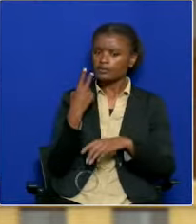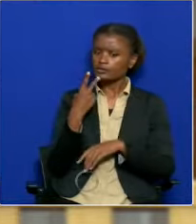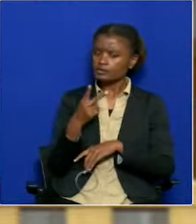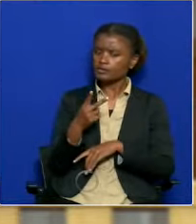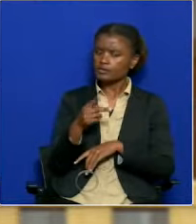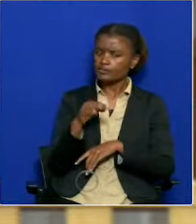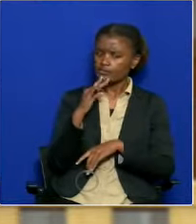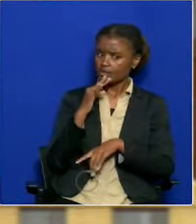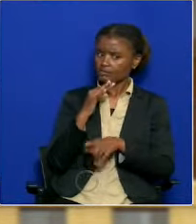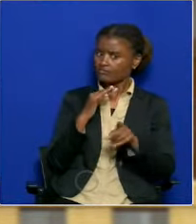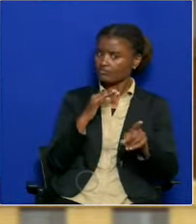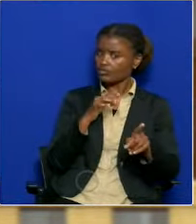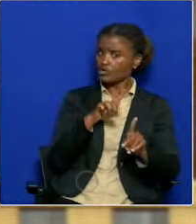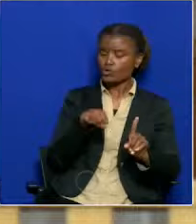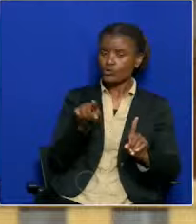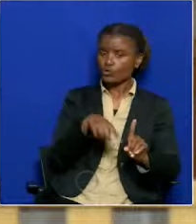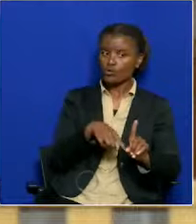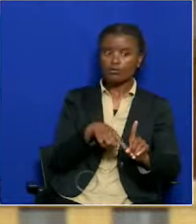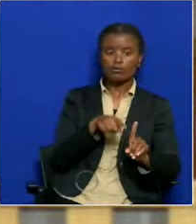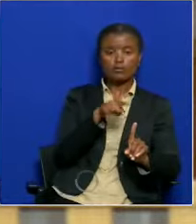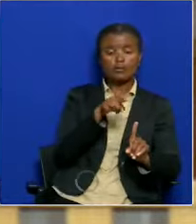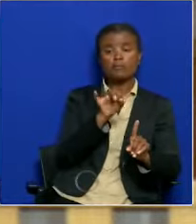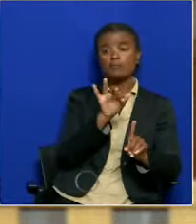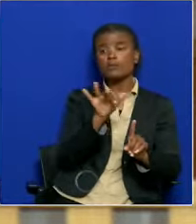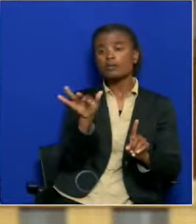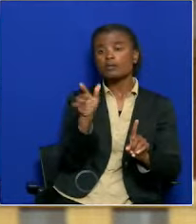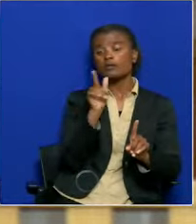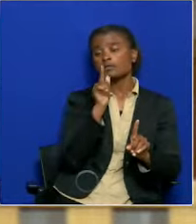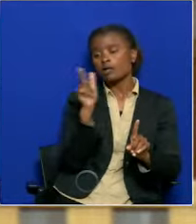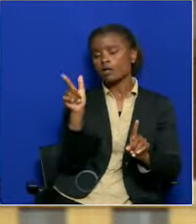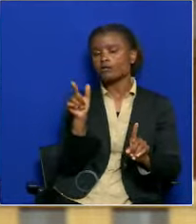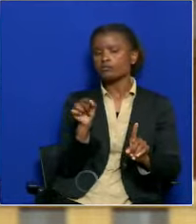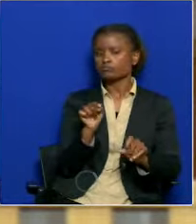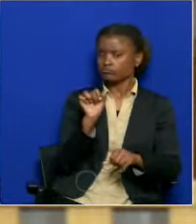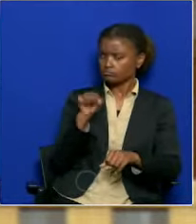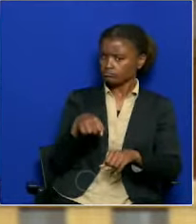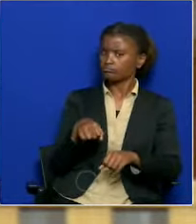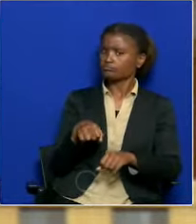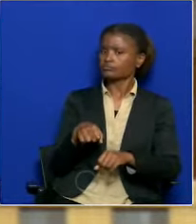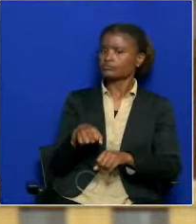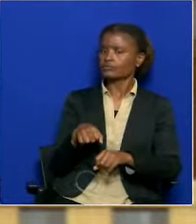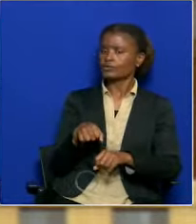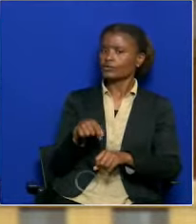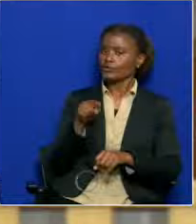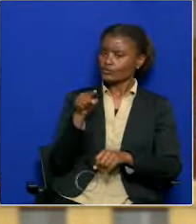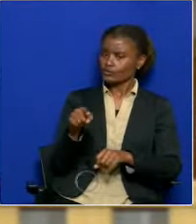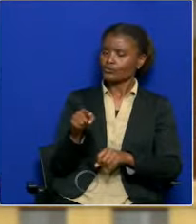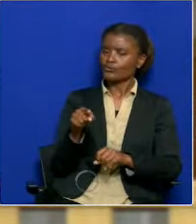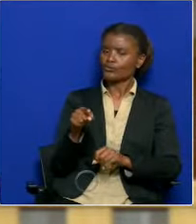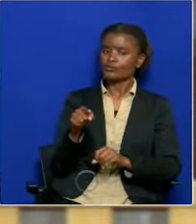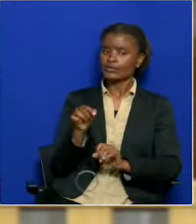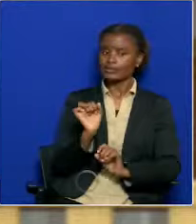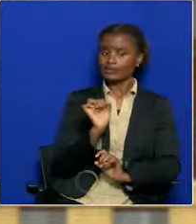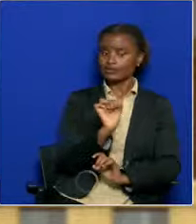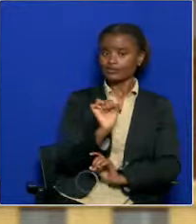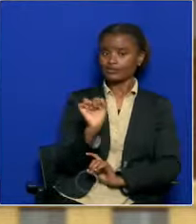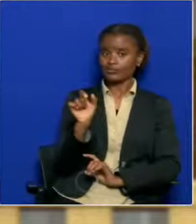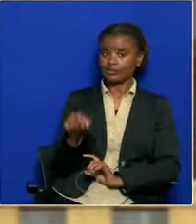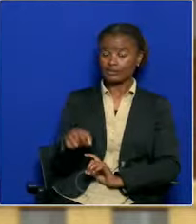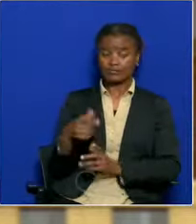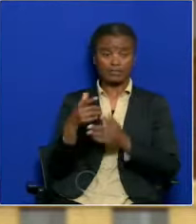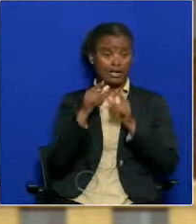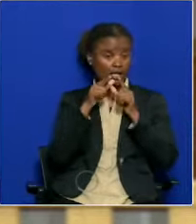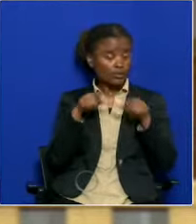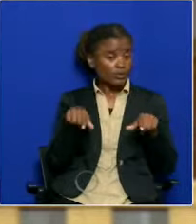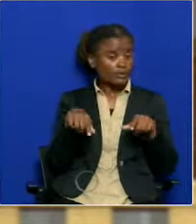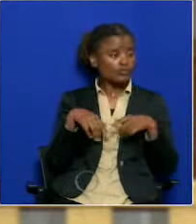he tells people that you are his person. I mean, is it in the language that he used? Is it something more